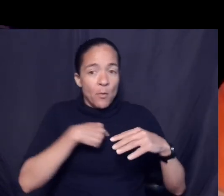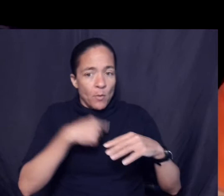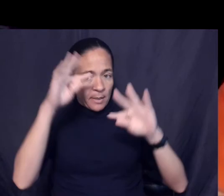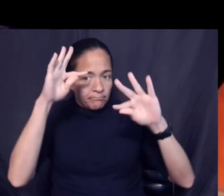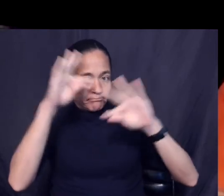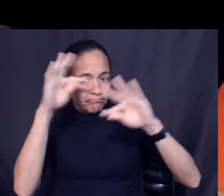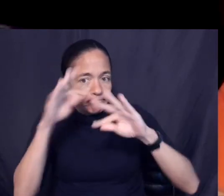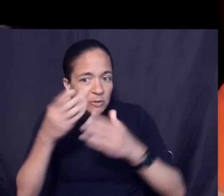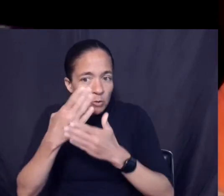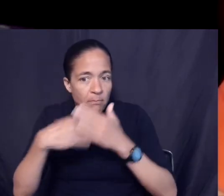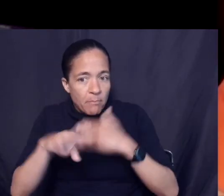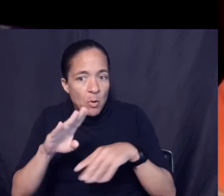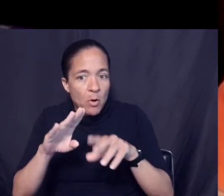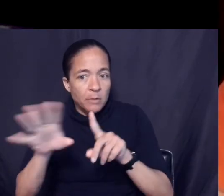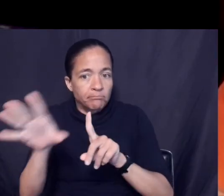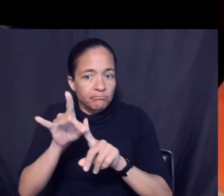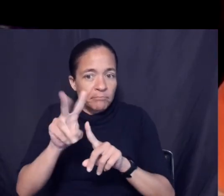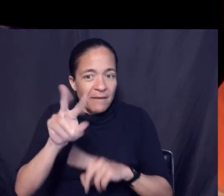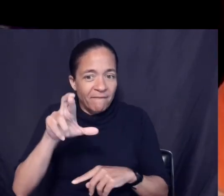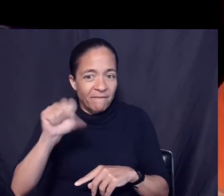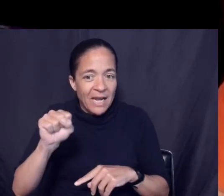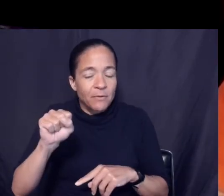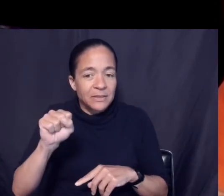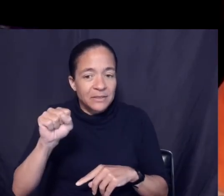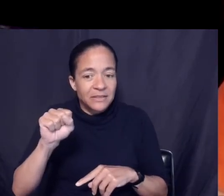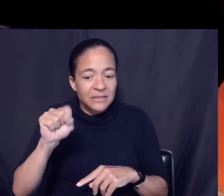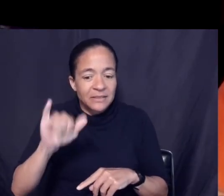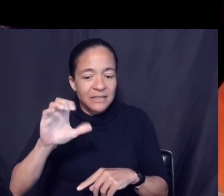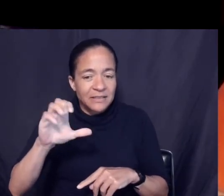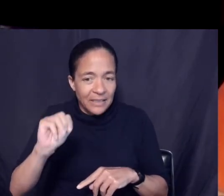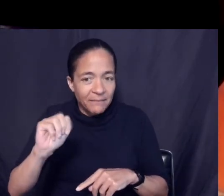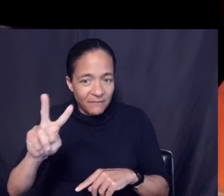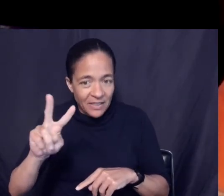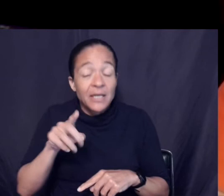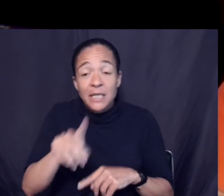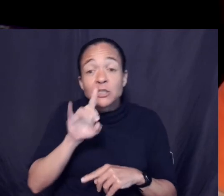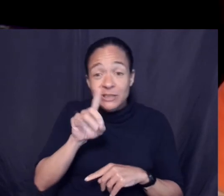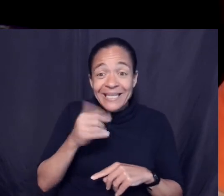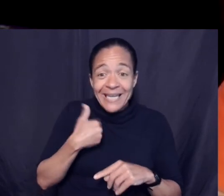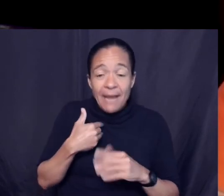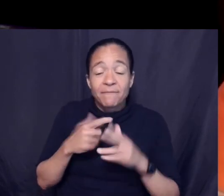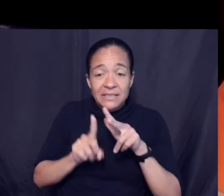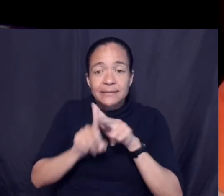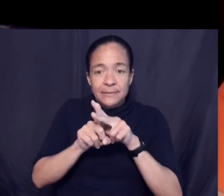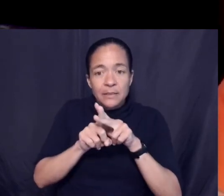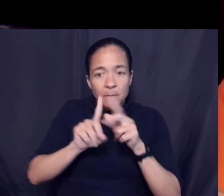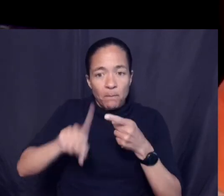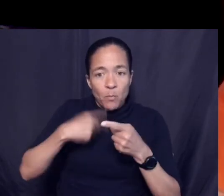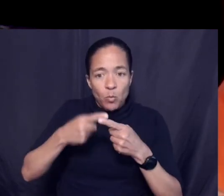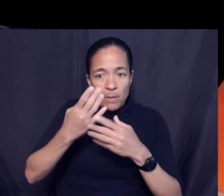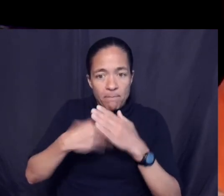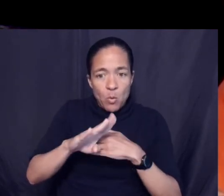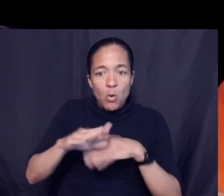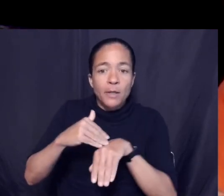born with a virus known as cyclomegalovirus. She had symptoms at birth.